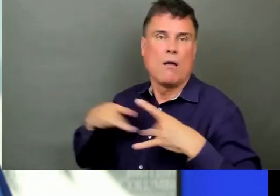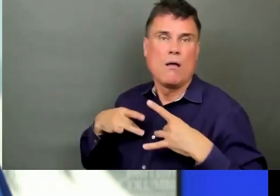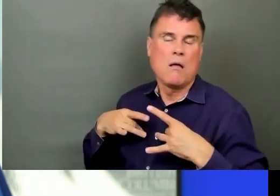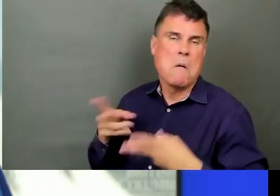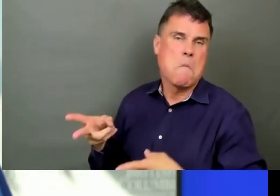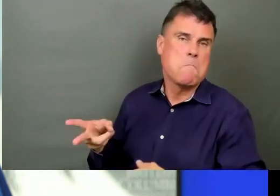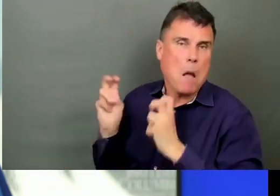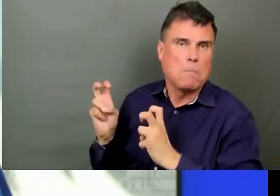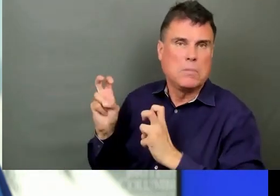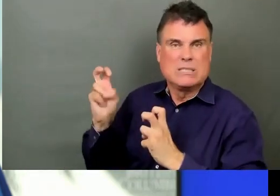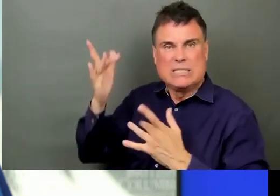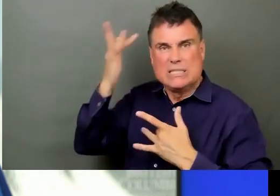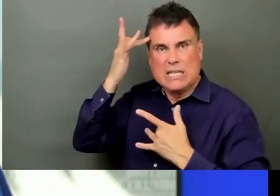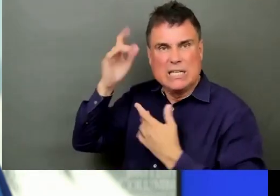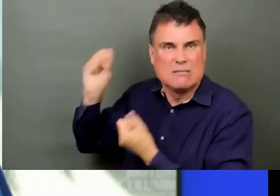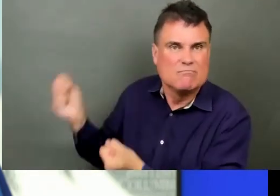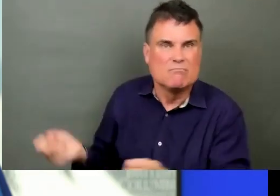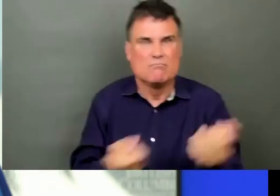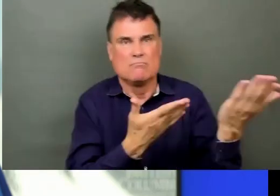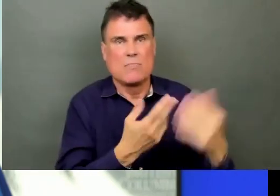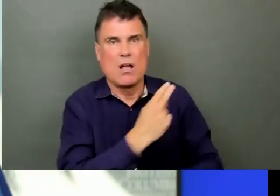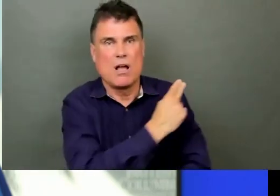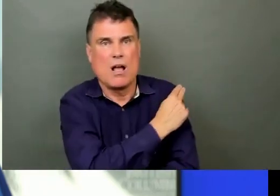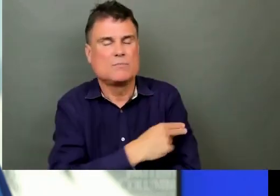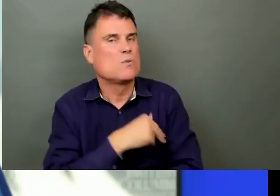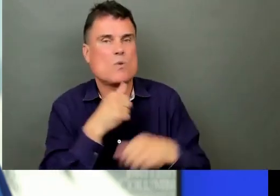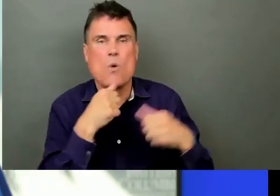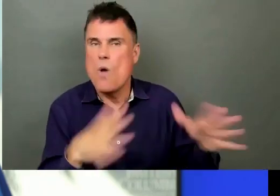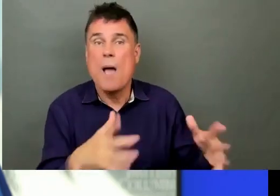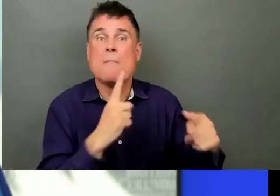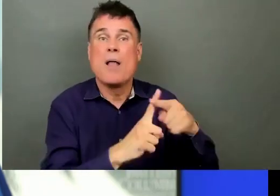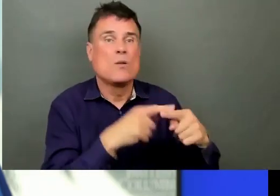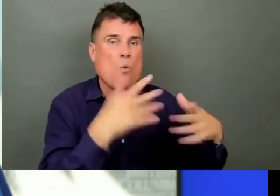And that's all the questions we have for today. Thank you, everyone, for joining. you very much. Thank you, everyone. Have a safe weekend.